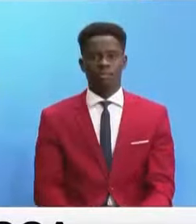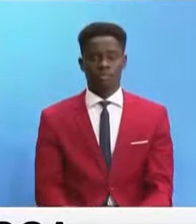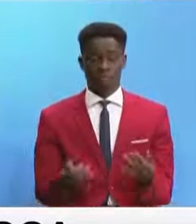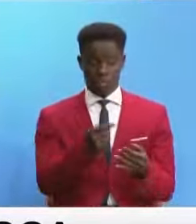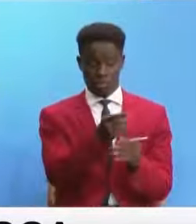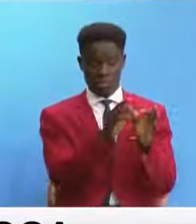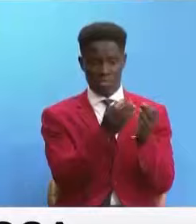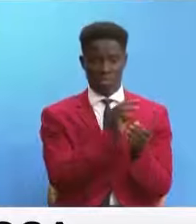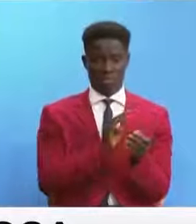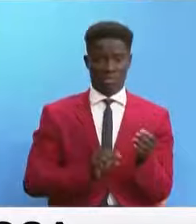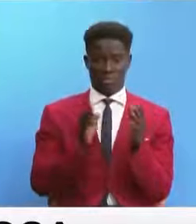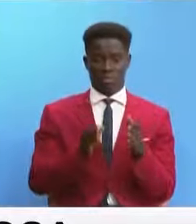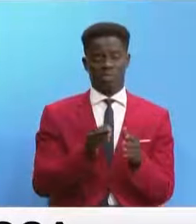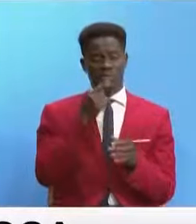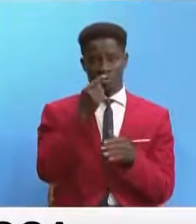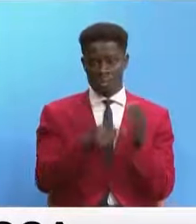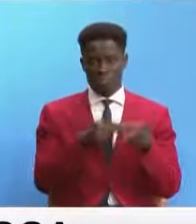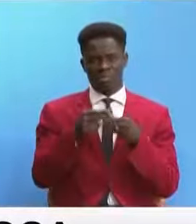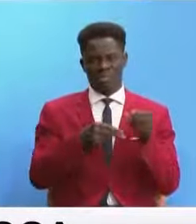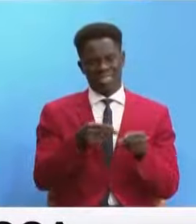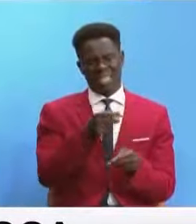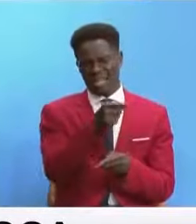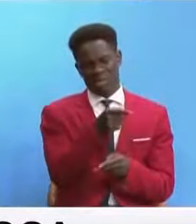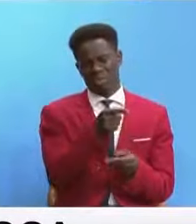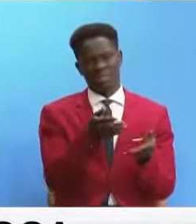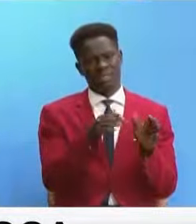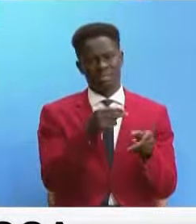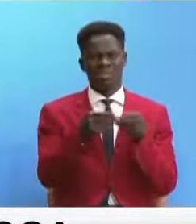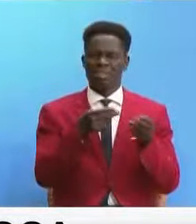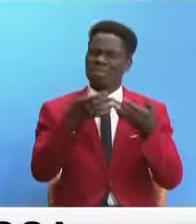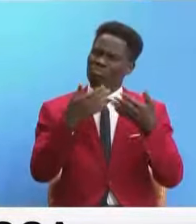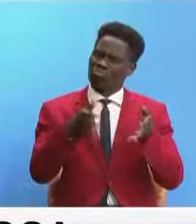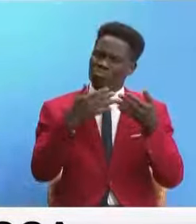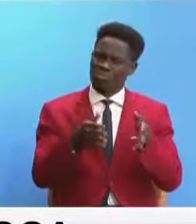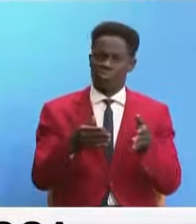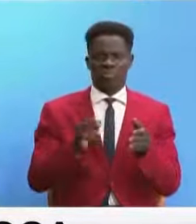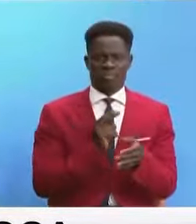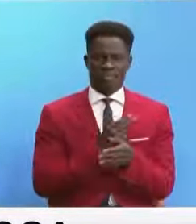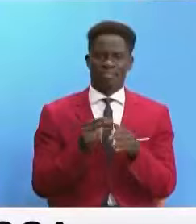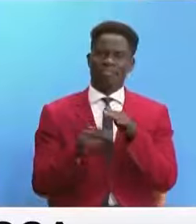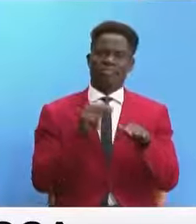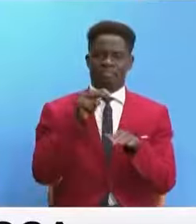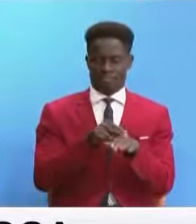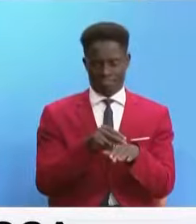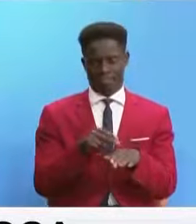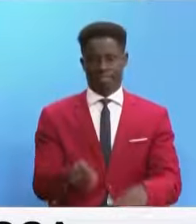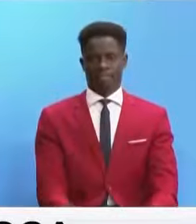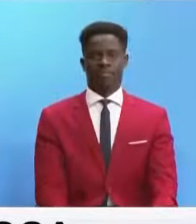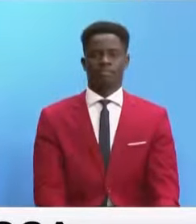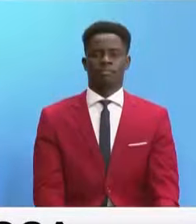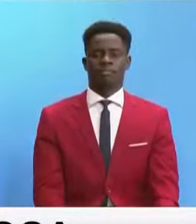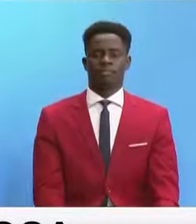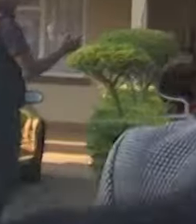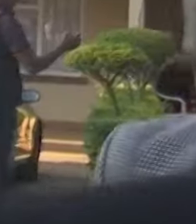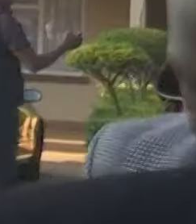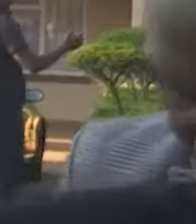the nation. Meanwhile, the Ngosa family have thanked the First Family for sending a message of condolences to the bereaved family.